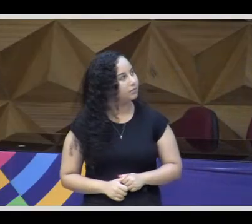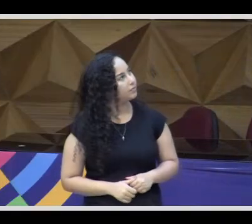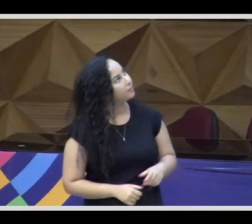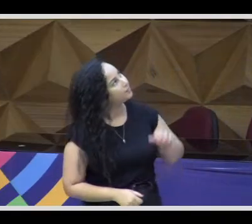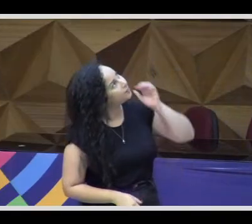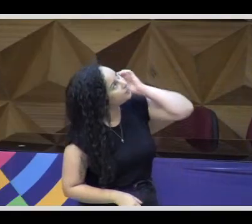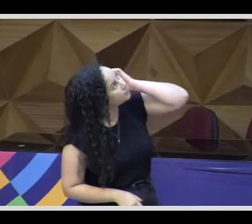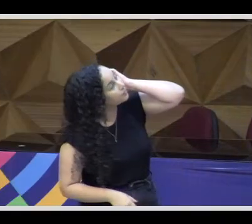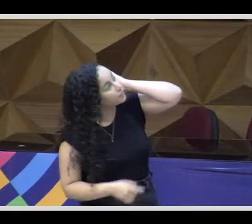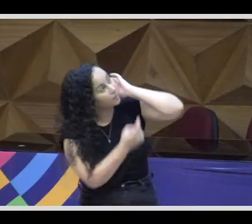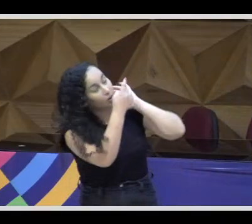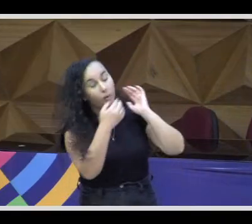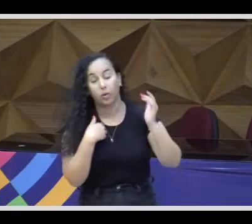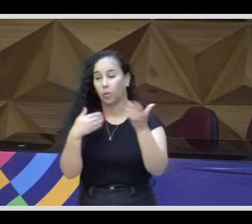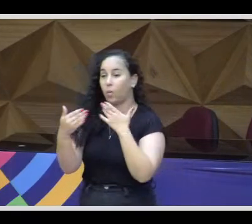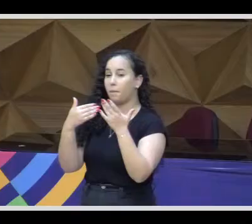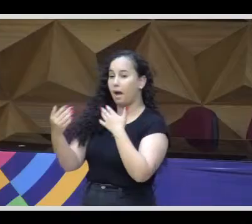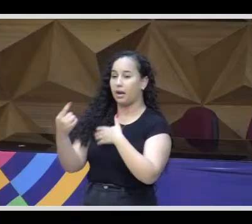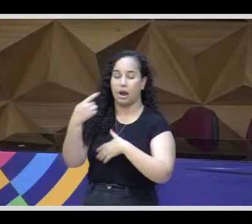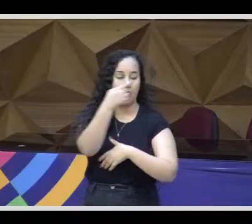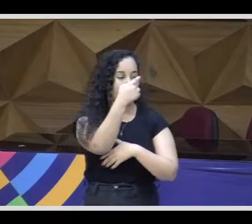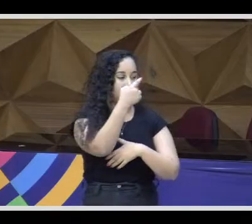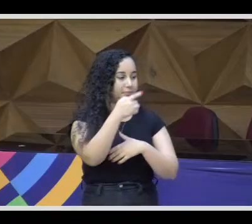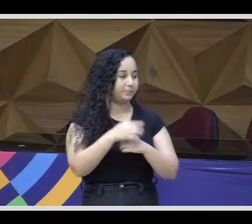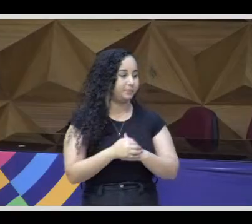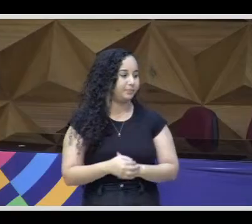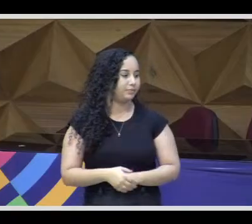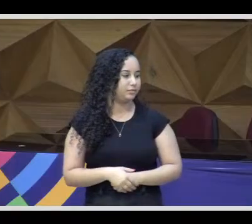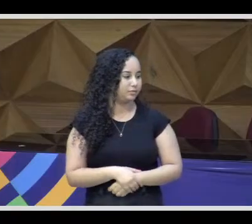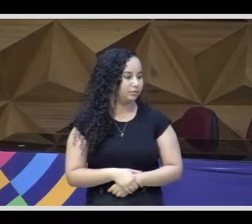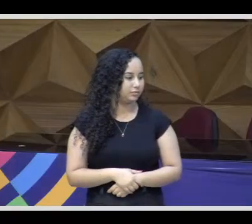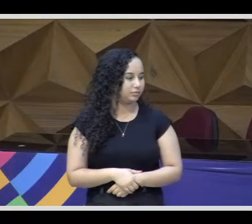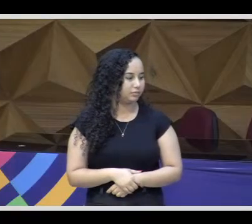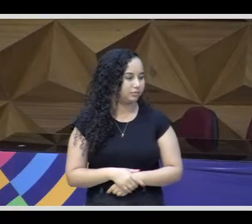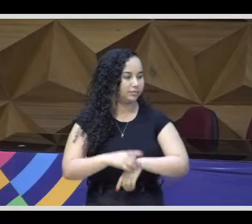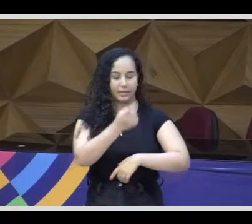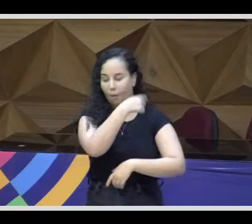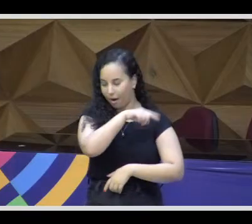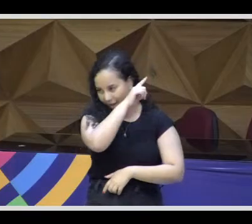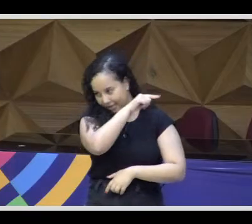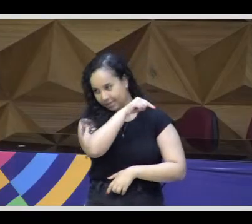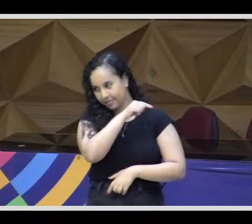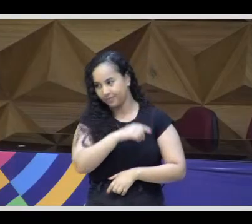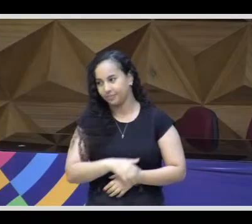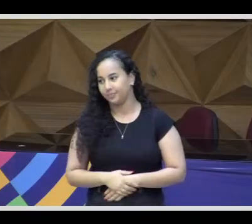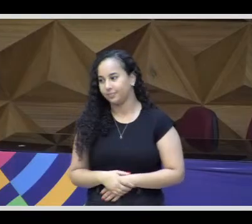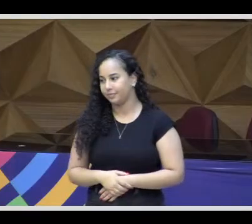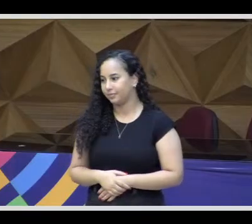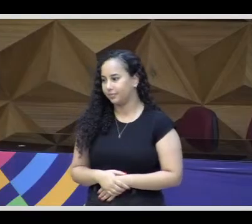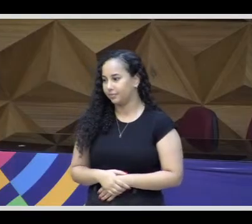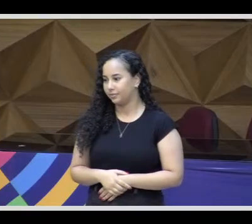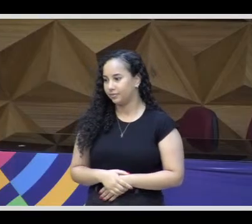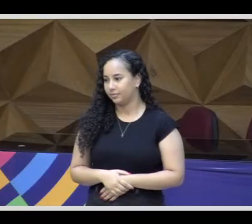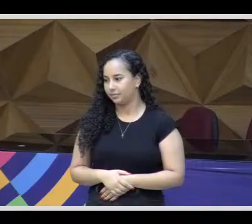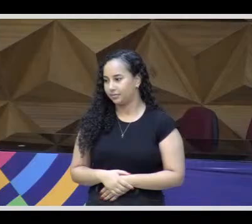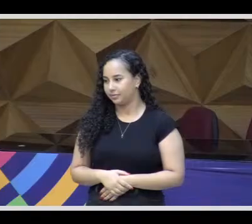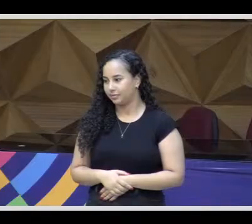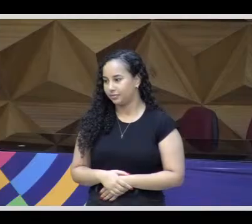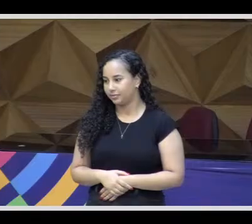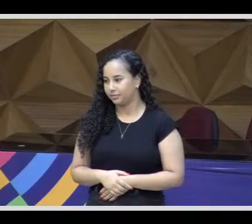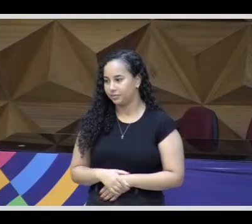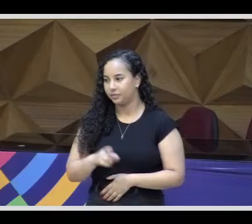right here. So comparing, no, this part. Comparing the prediction of the model